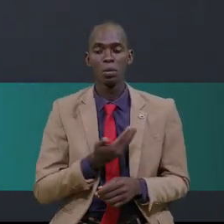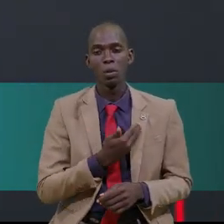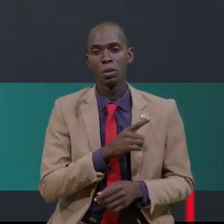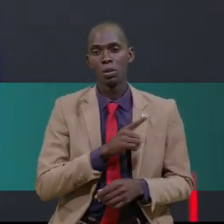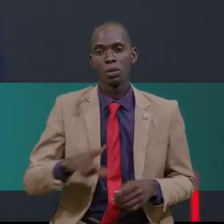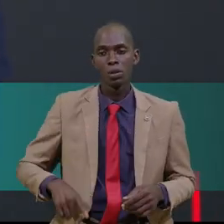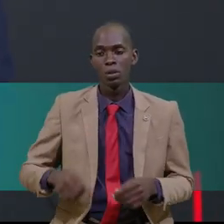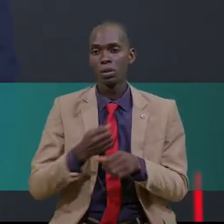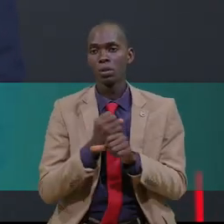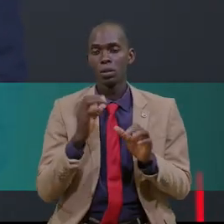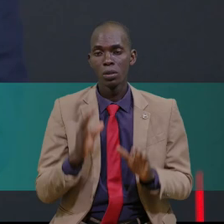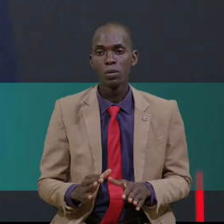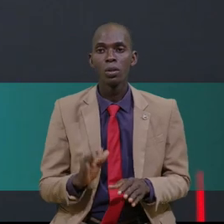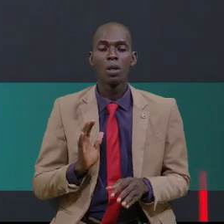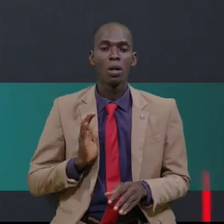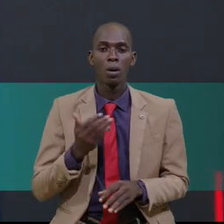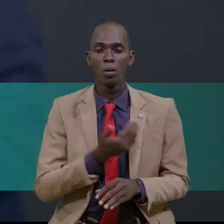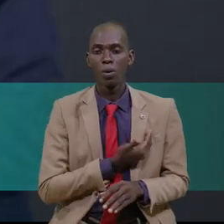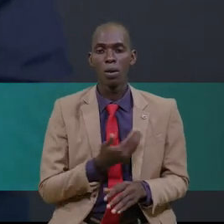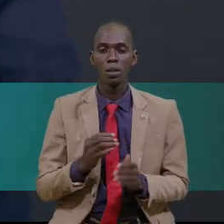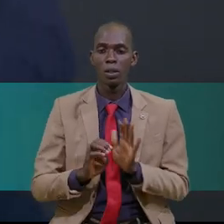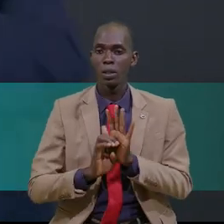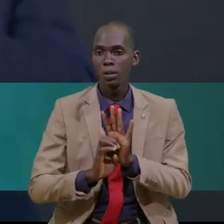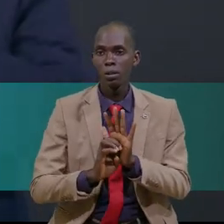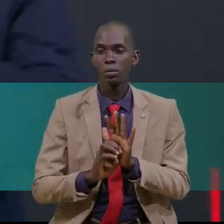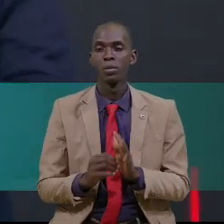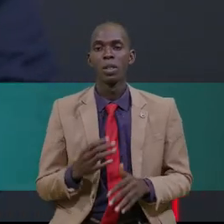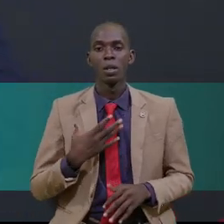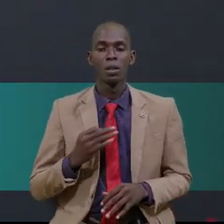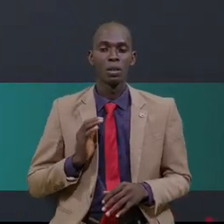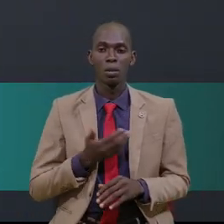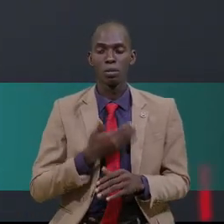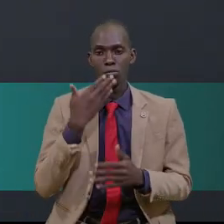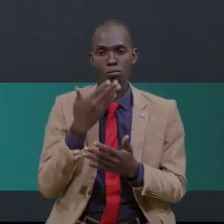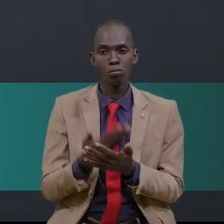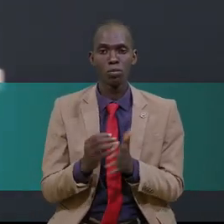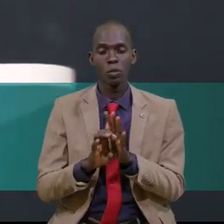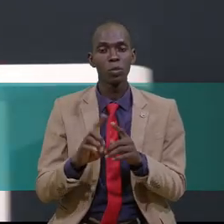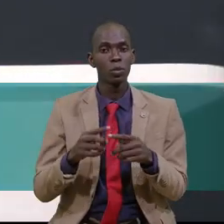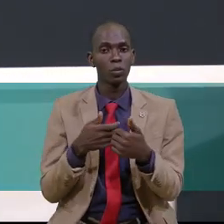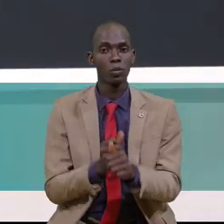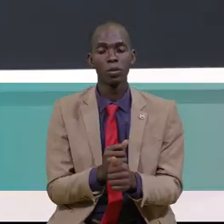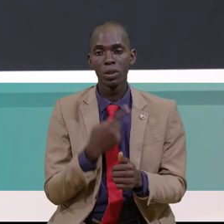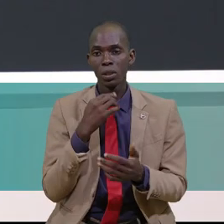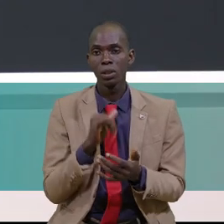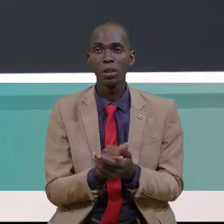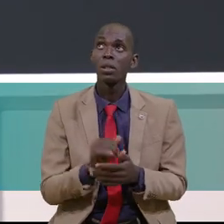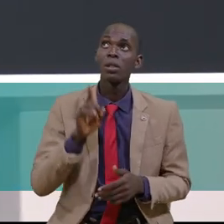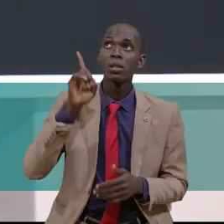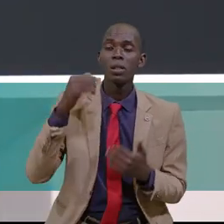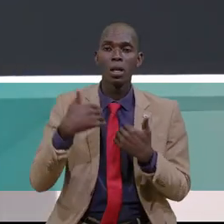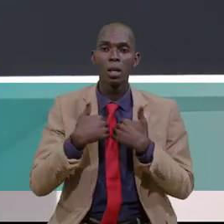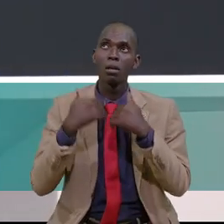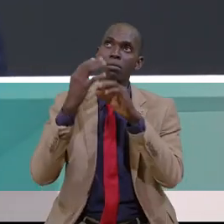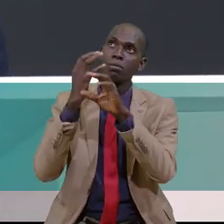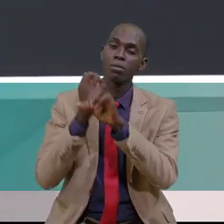forerunner, our example, and our model. It says he has obtained. If